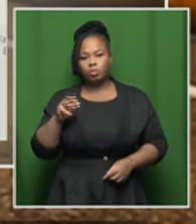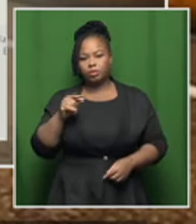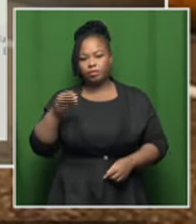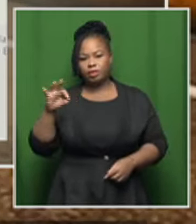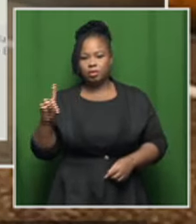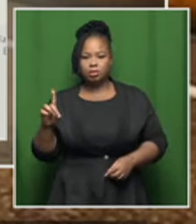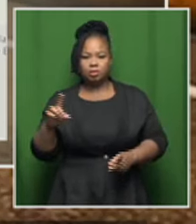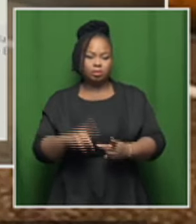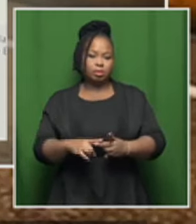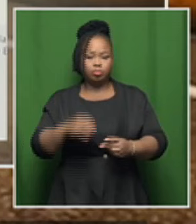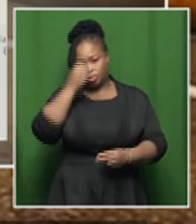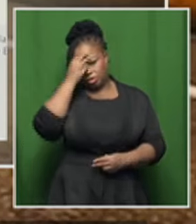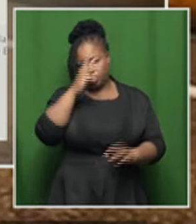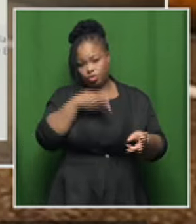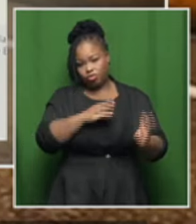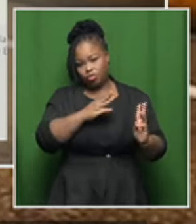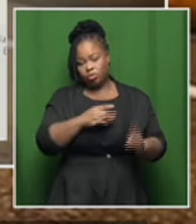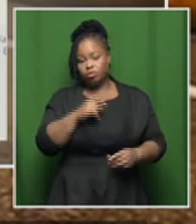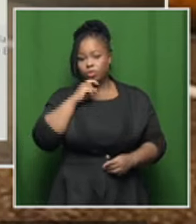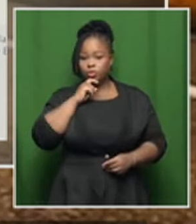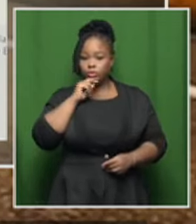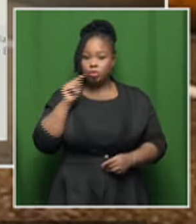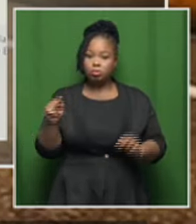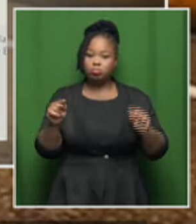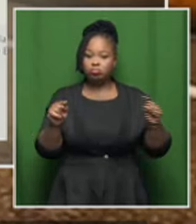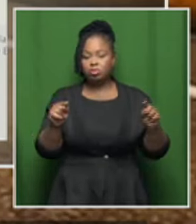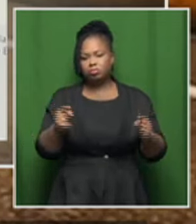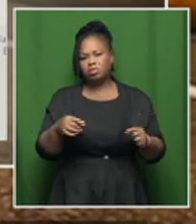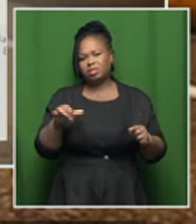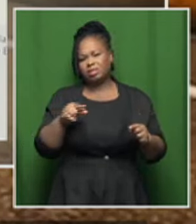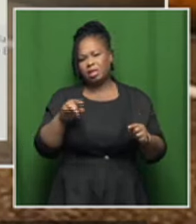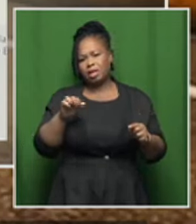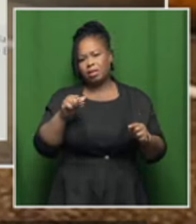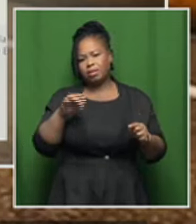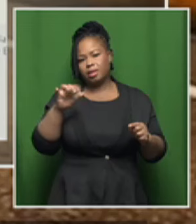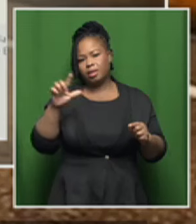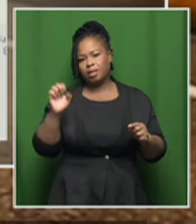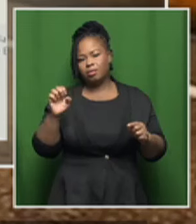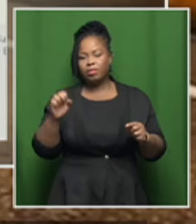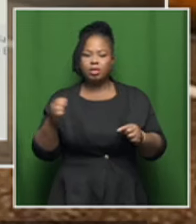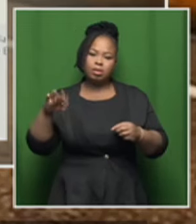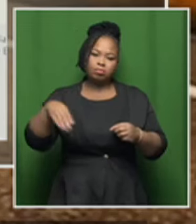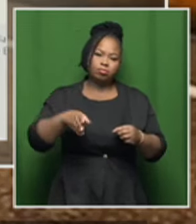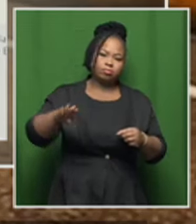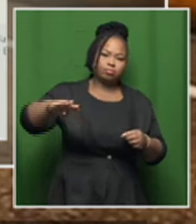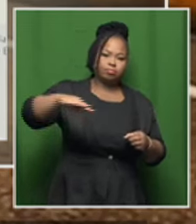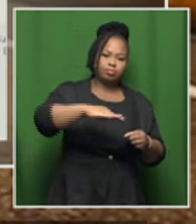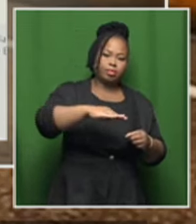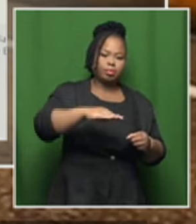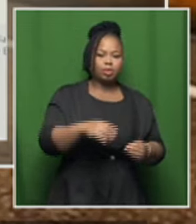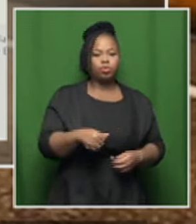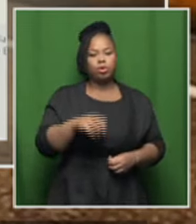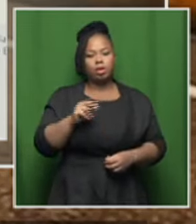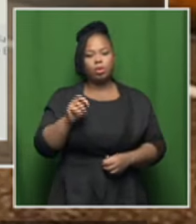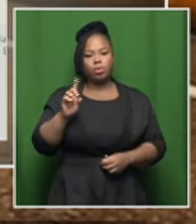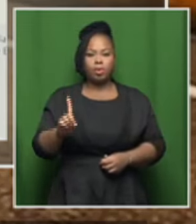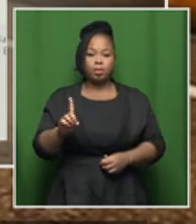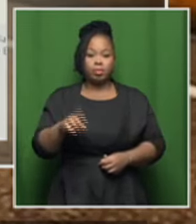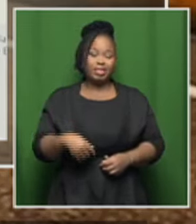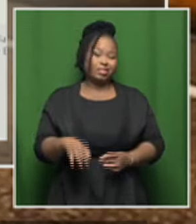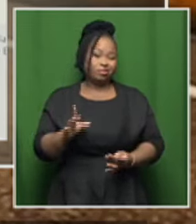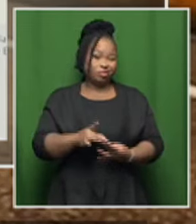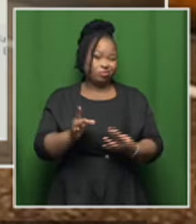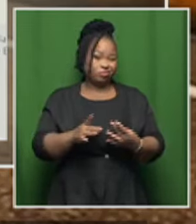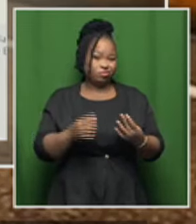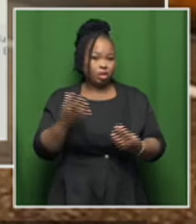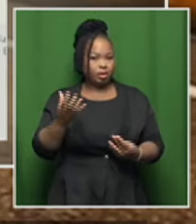That's the Pretoria road. Or you can sort of scoot past the sort of Zeefontein and Allendale and get out to the N1. So there are options, but that's a heavy delay on that R21.